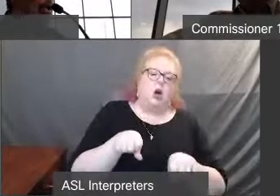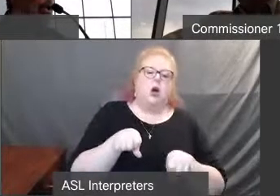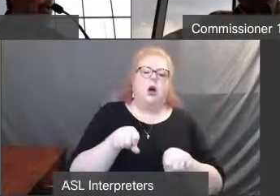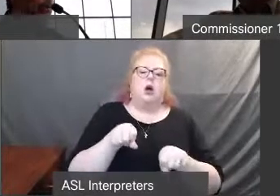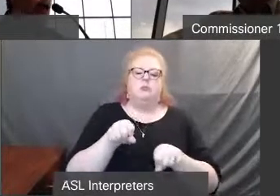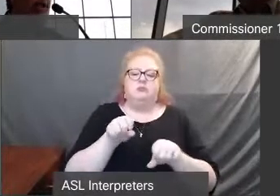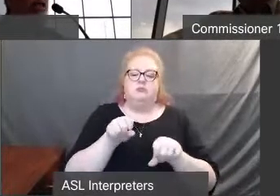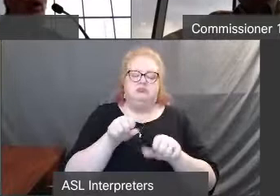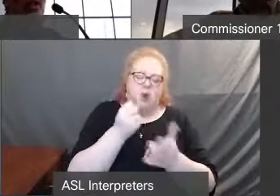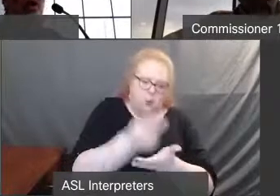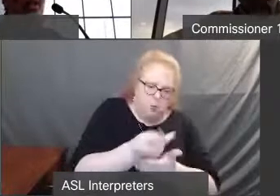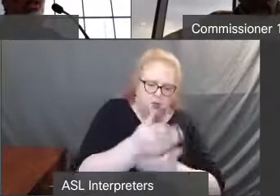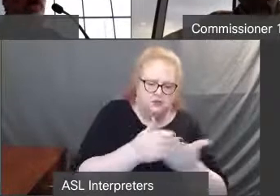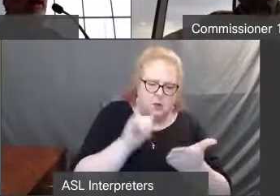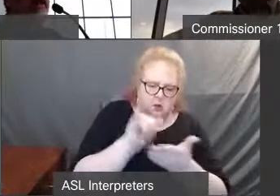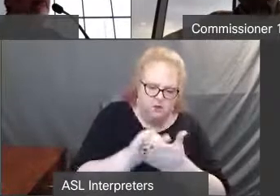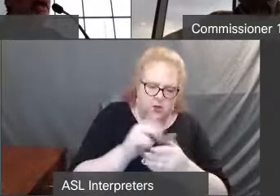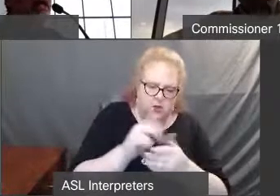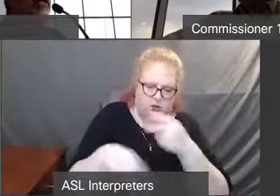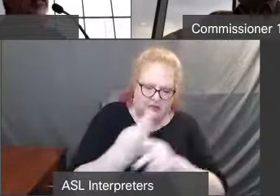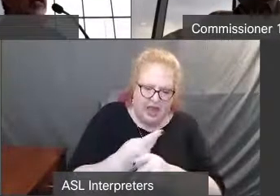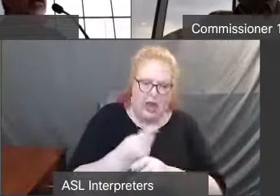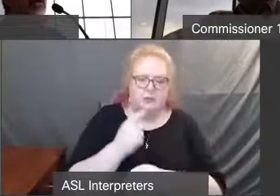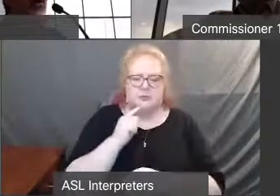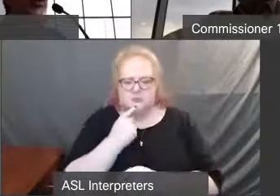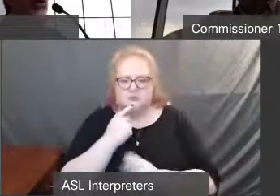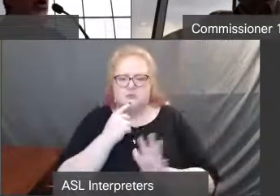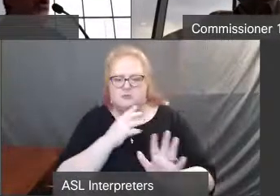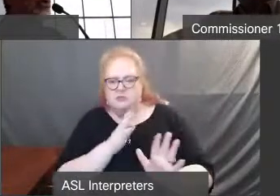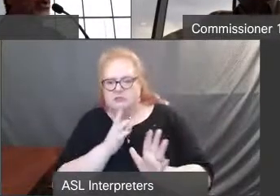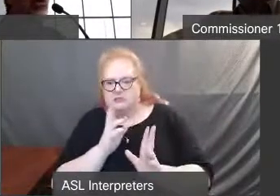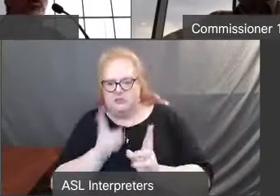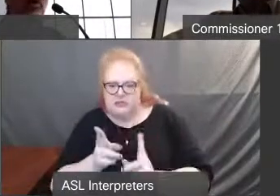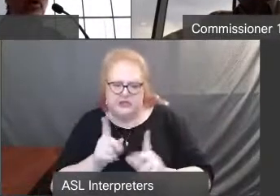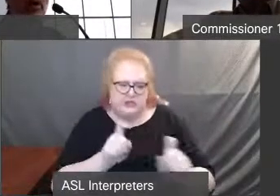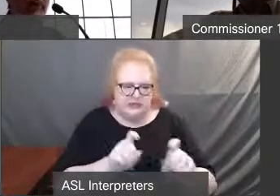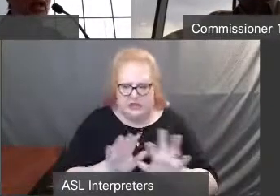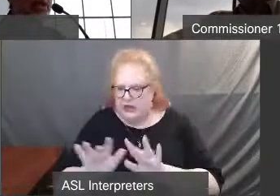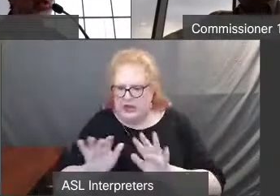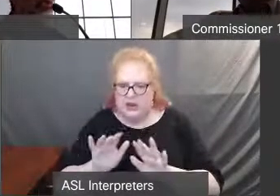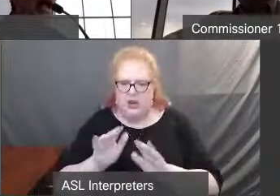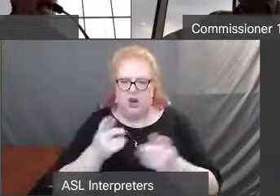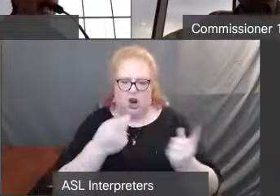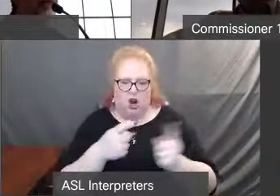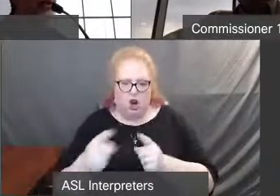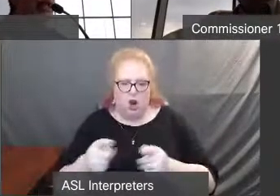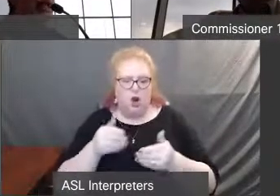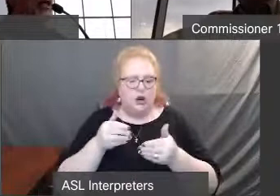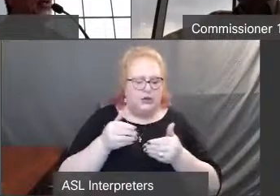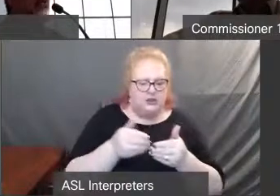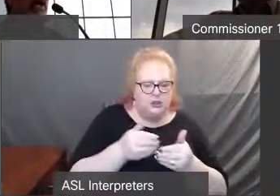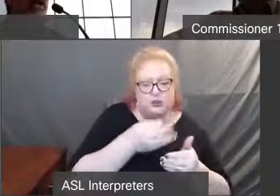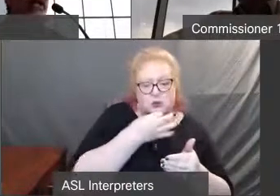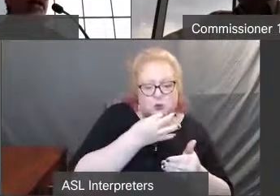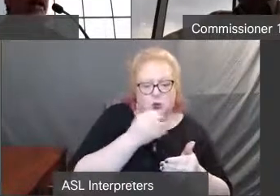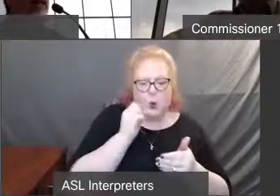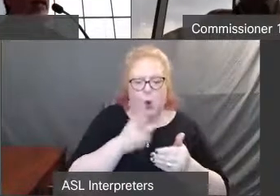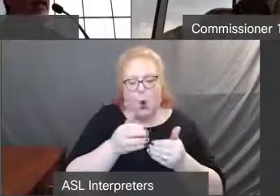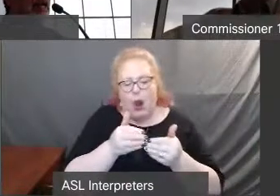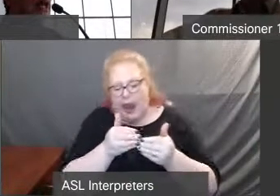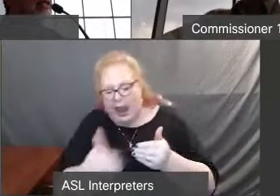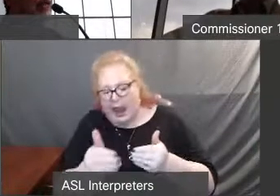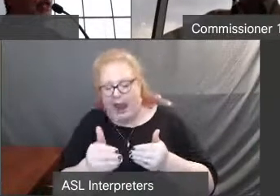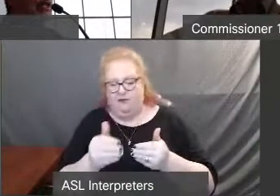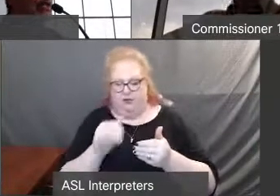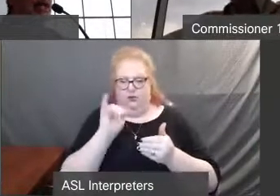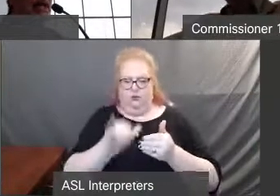in instances where construction is not imminent, going to occur soon or very soon after the initial grading and land